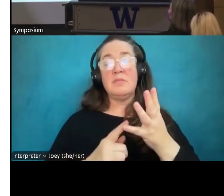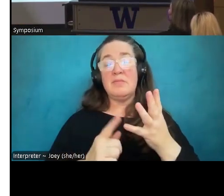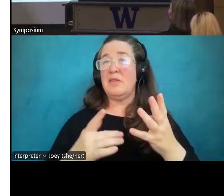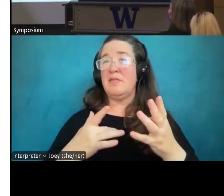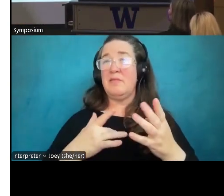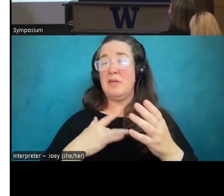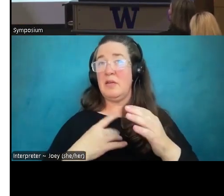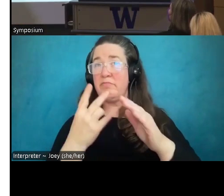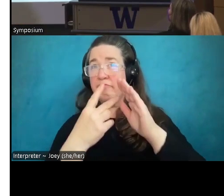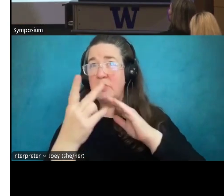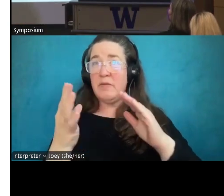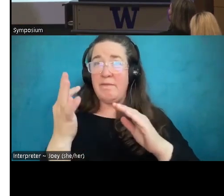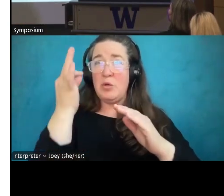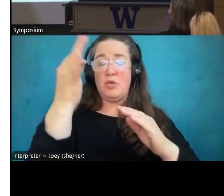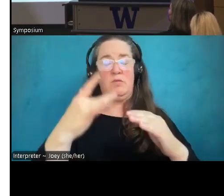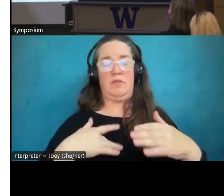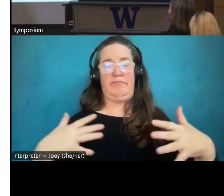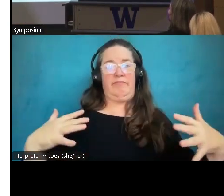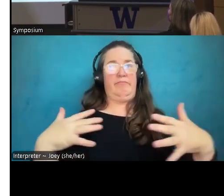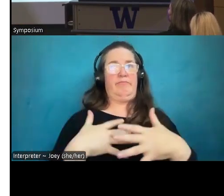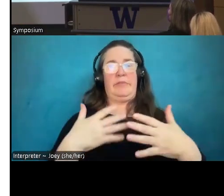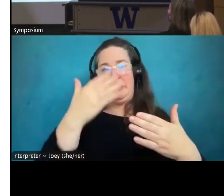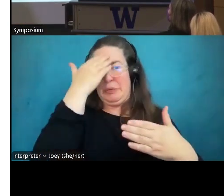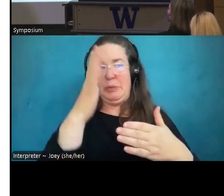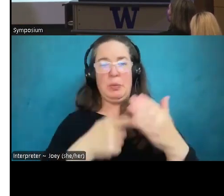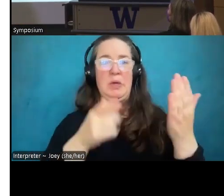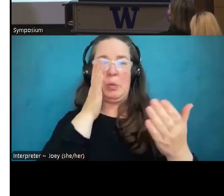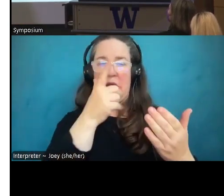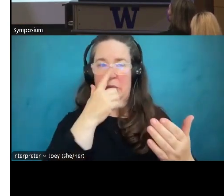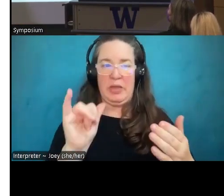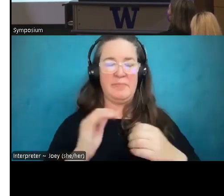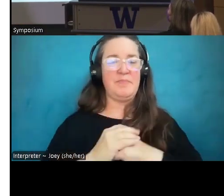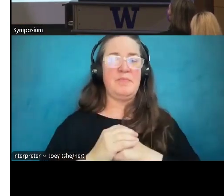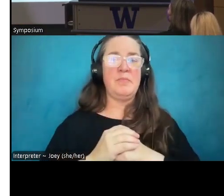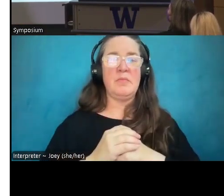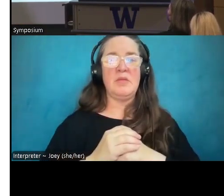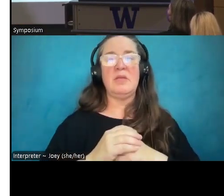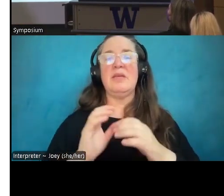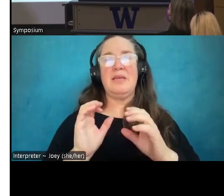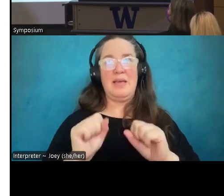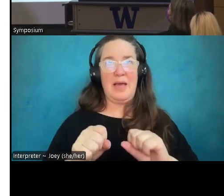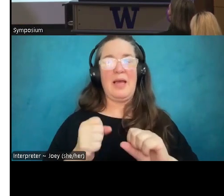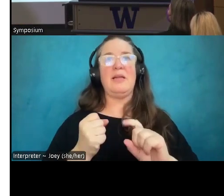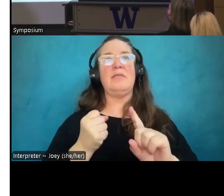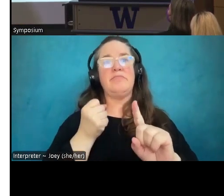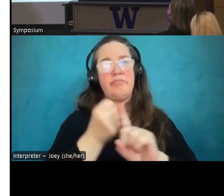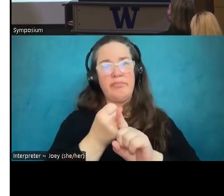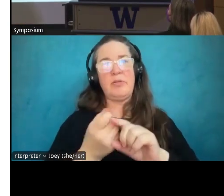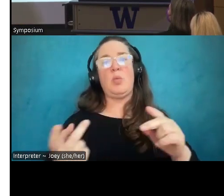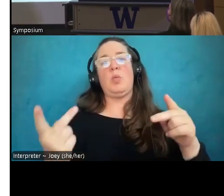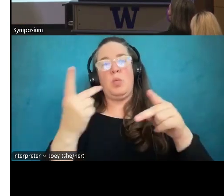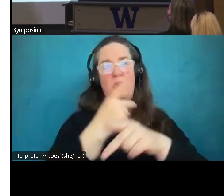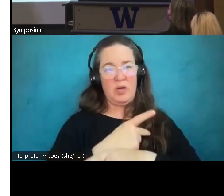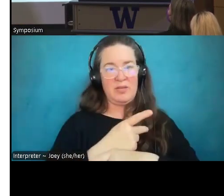And these psychological impacts can be impounded by the context that someone's living in, which might include